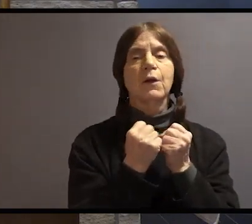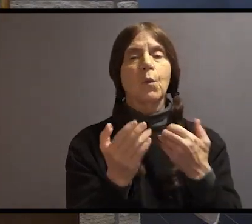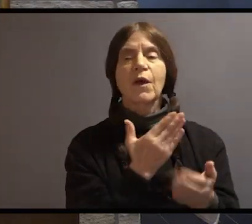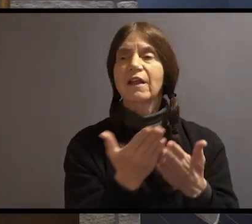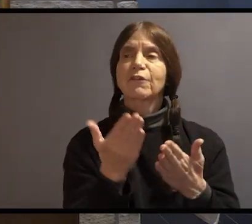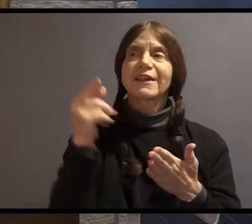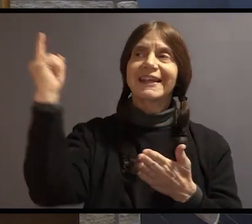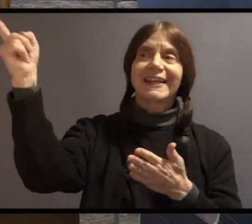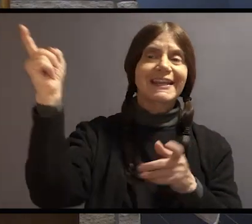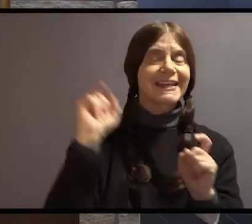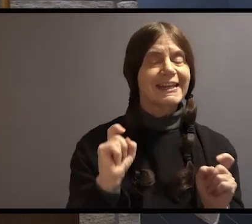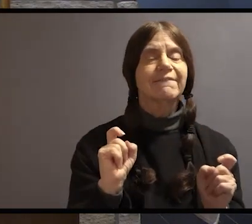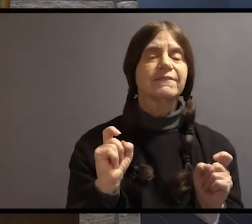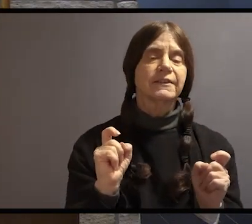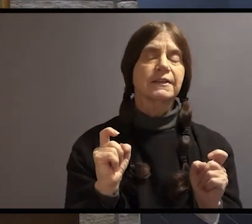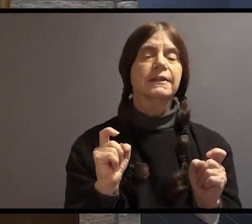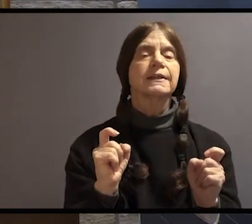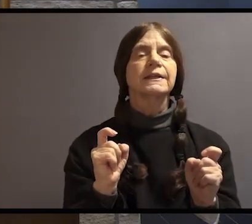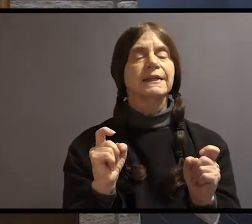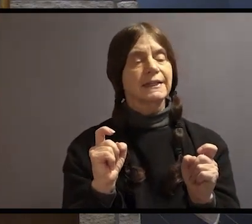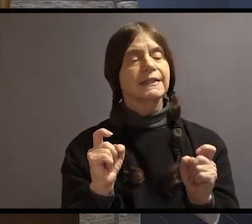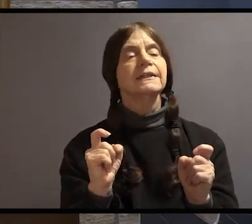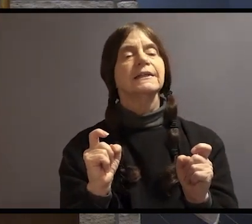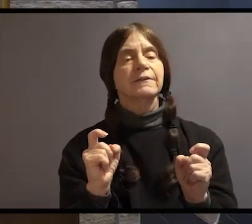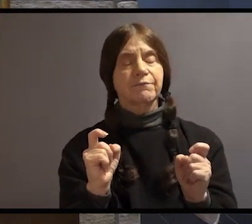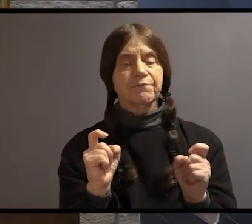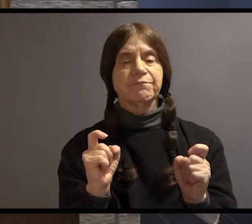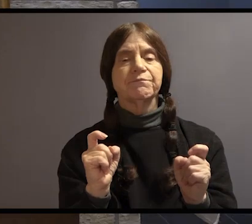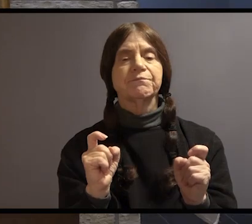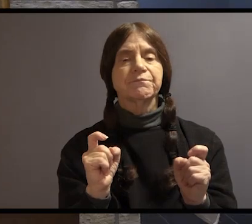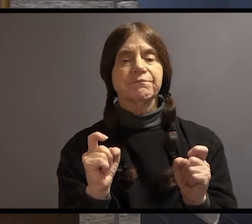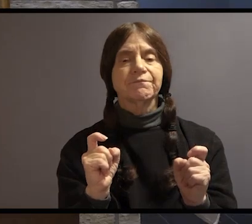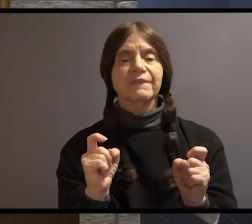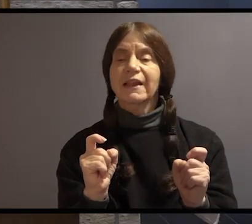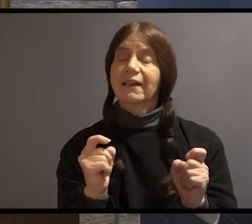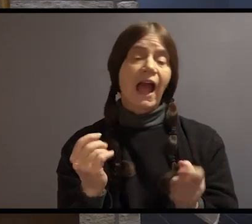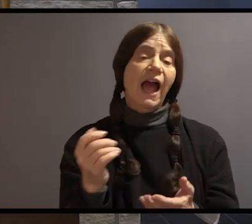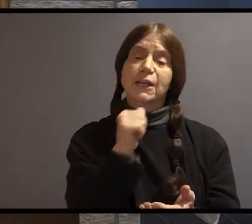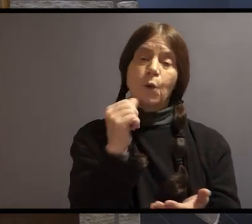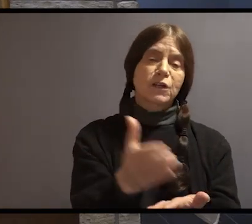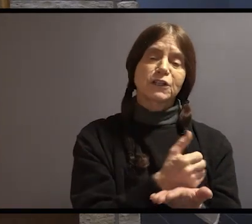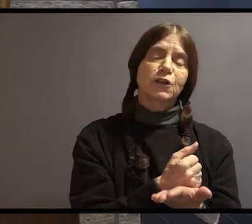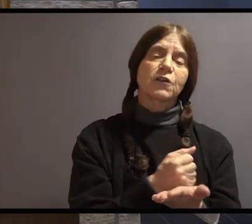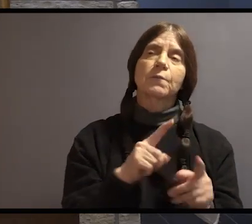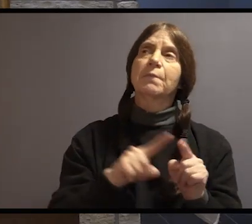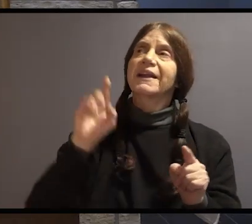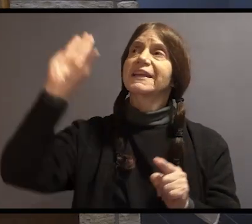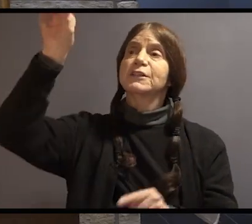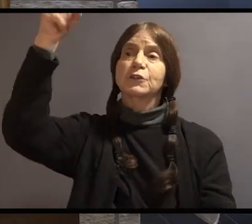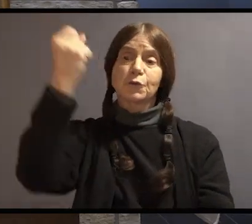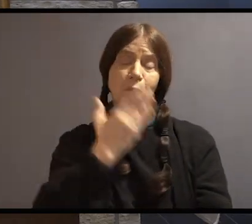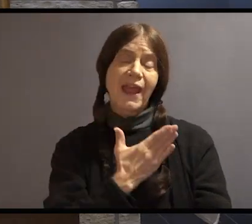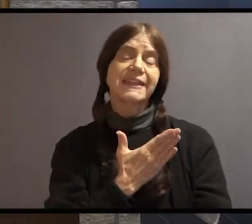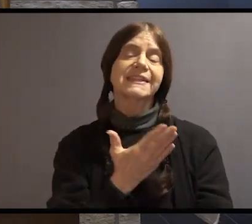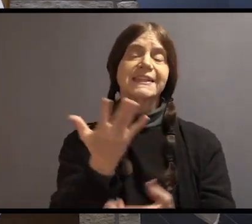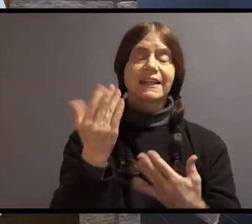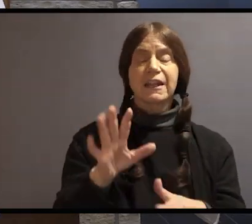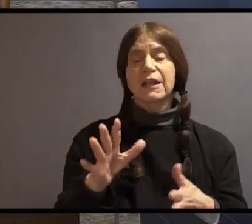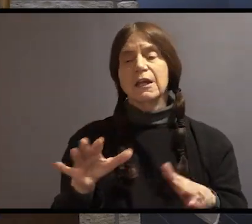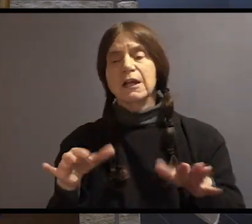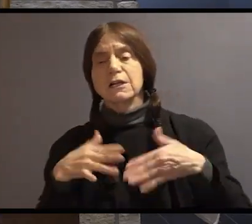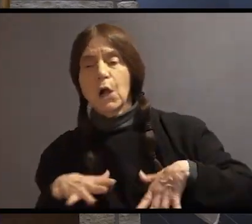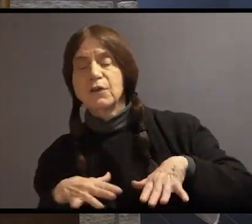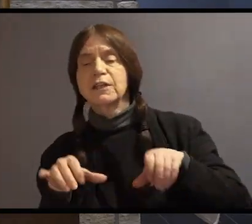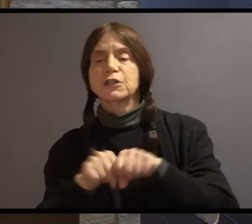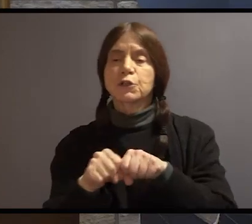whatever that might be in my life, as a gift that I don't deserve, but one given by His grace. Clothing, food,